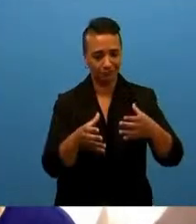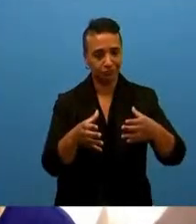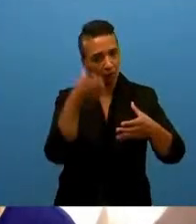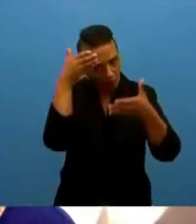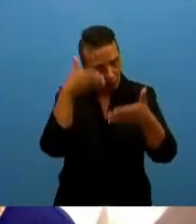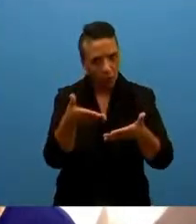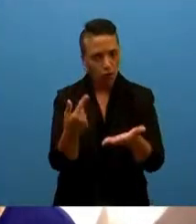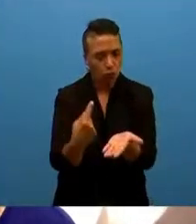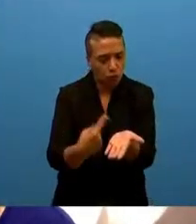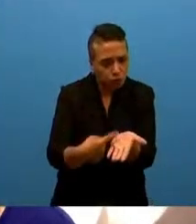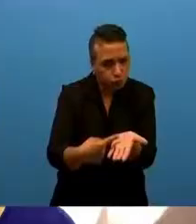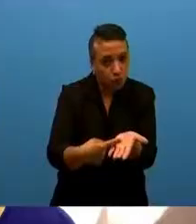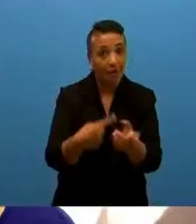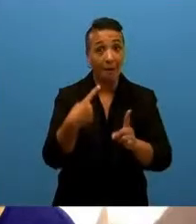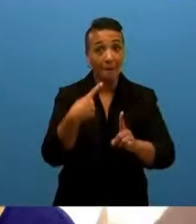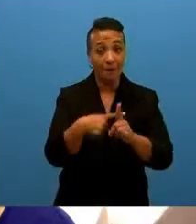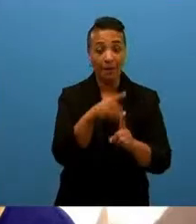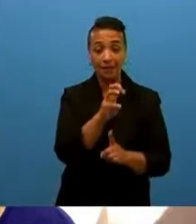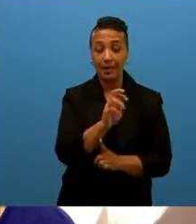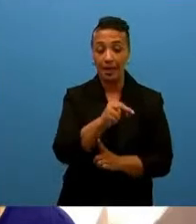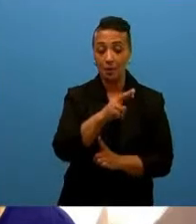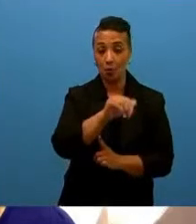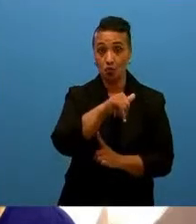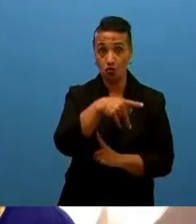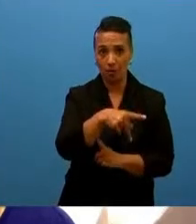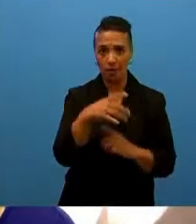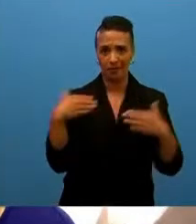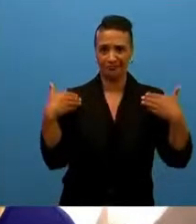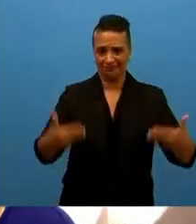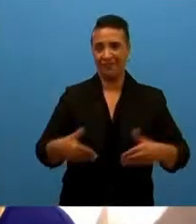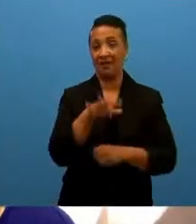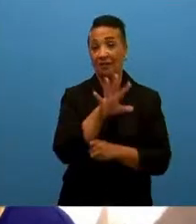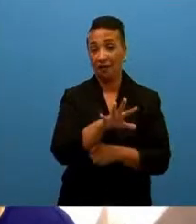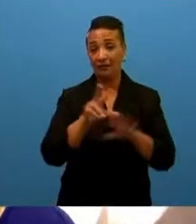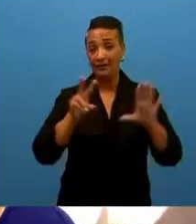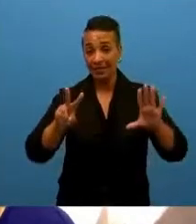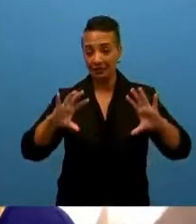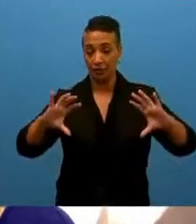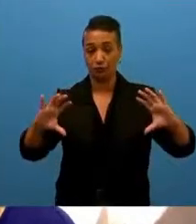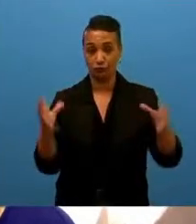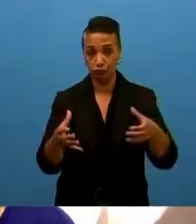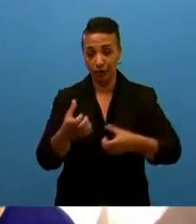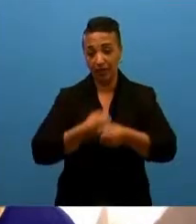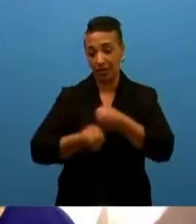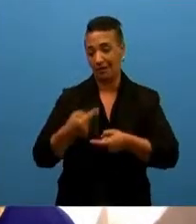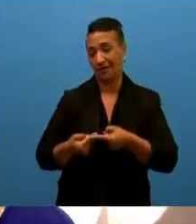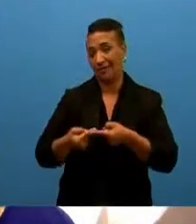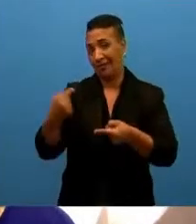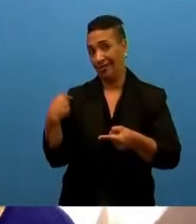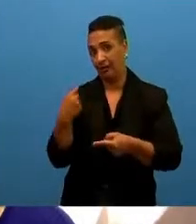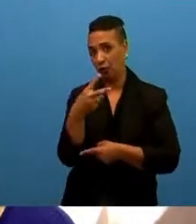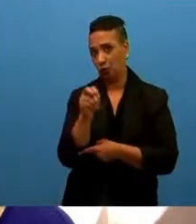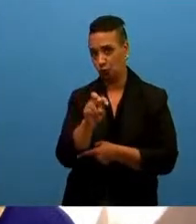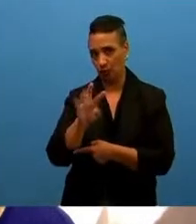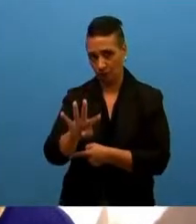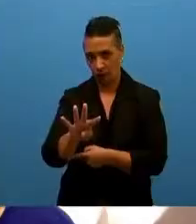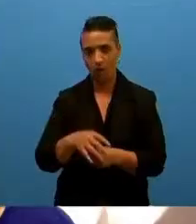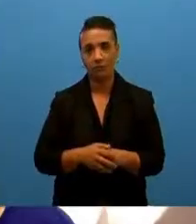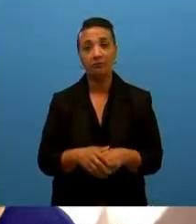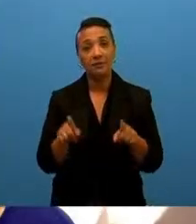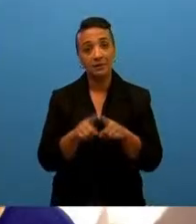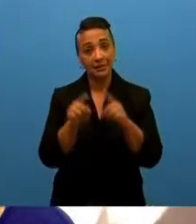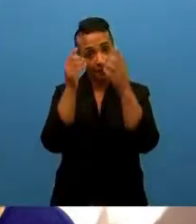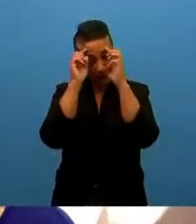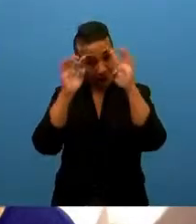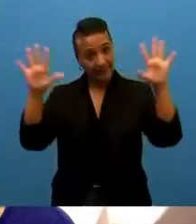Peoples and the EMRIP in the Council's 57th session in 2024. This included the Sami Parliament of